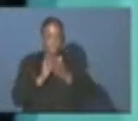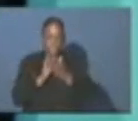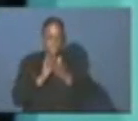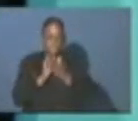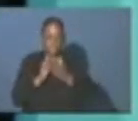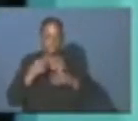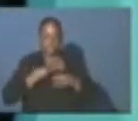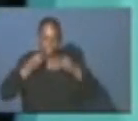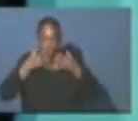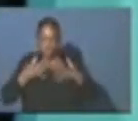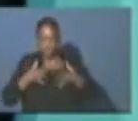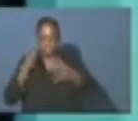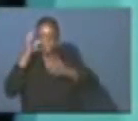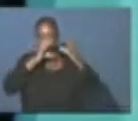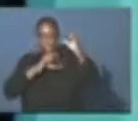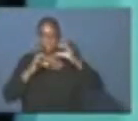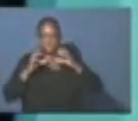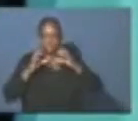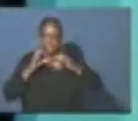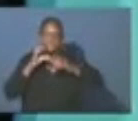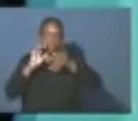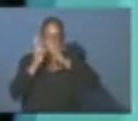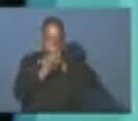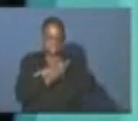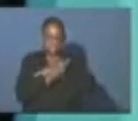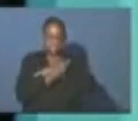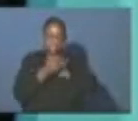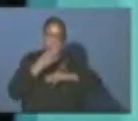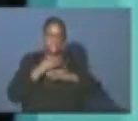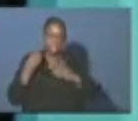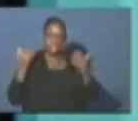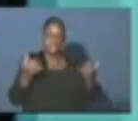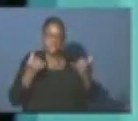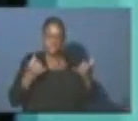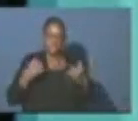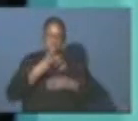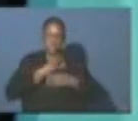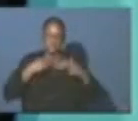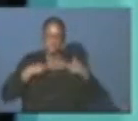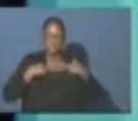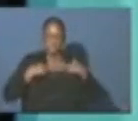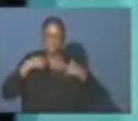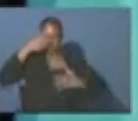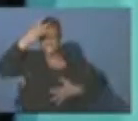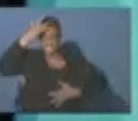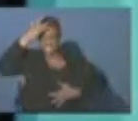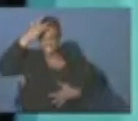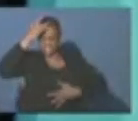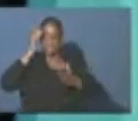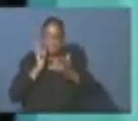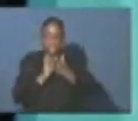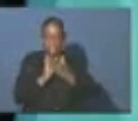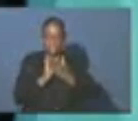to the worsening impact of climate change, as well as the debilitating levels of chronic non-communicable diseases, which